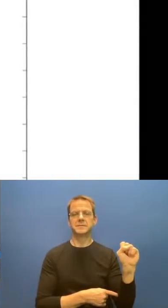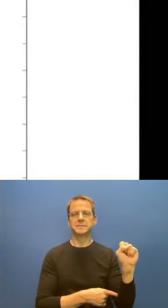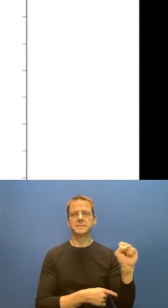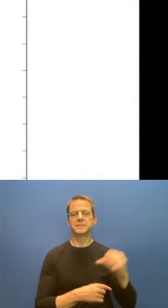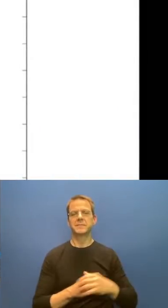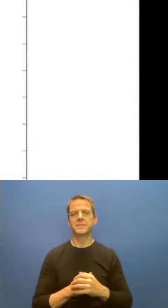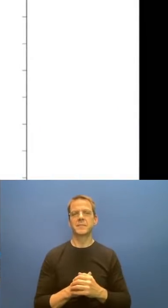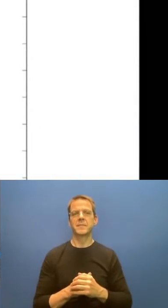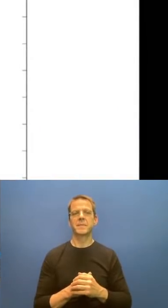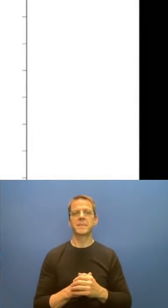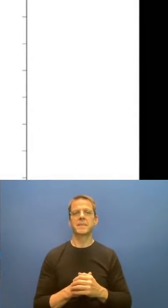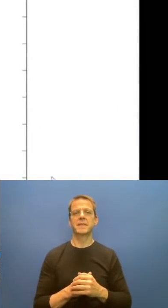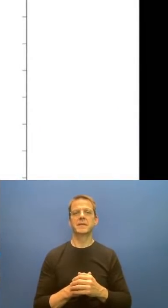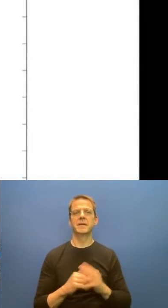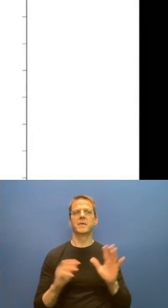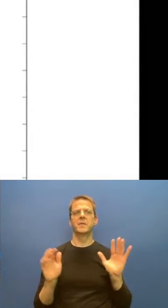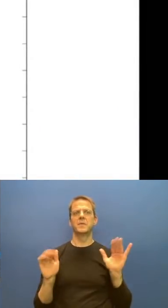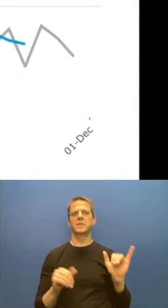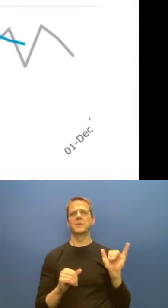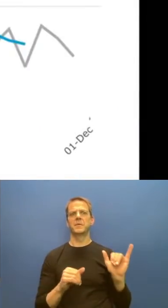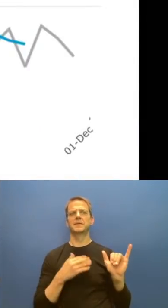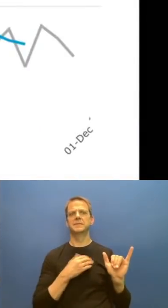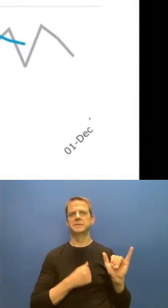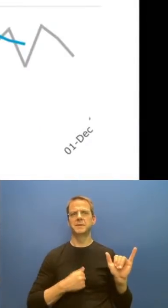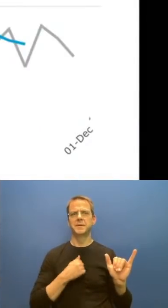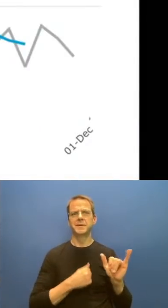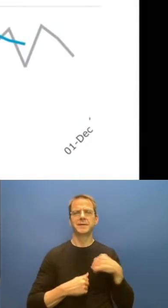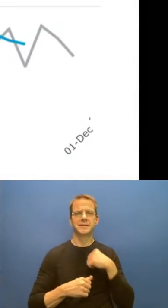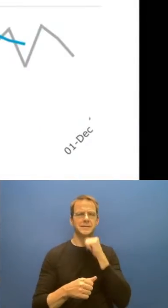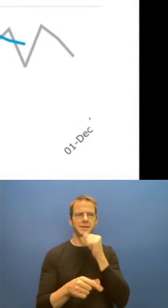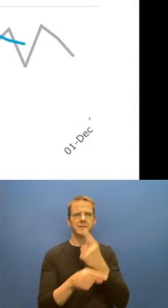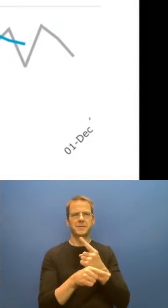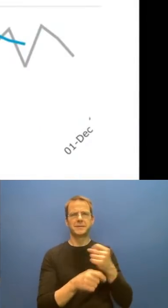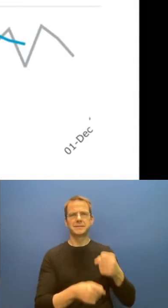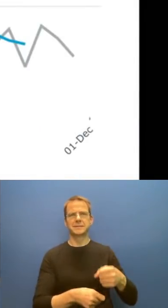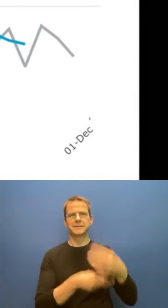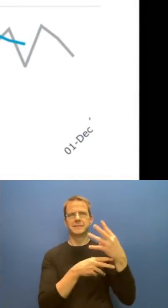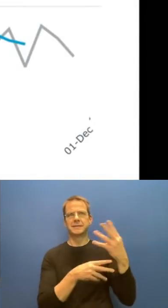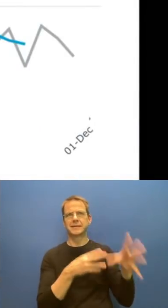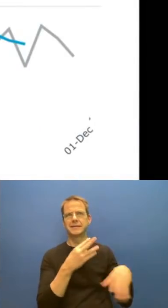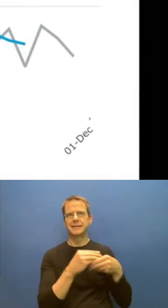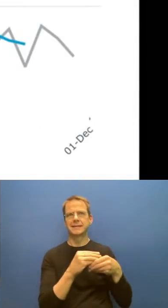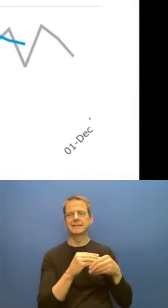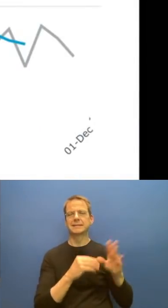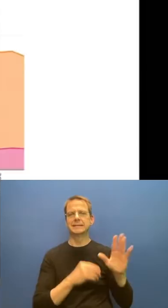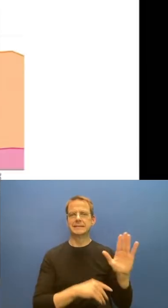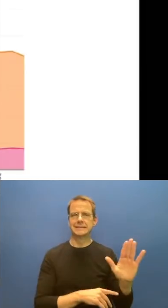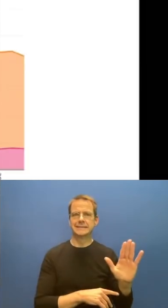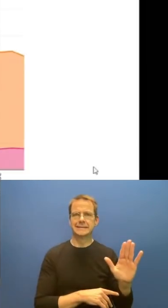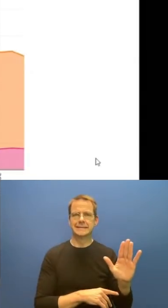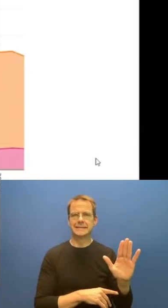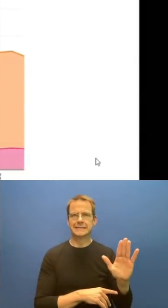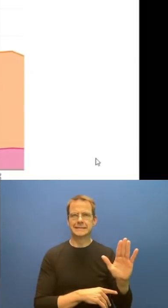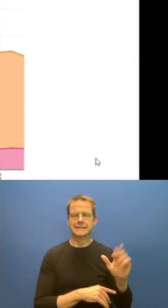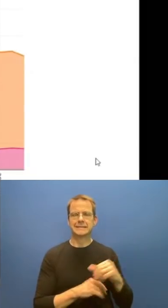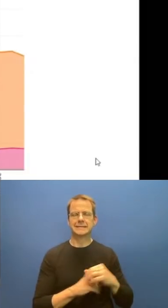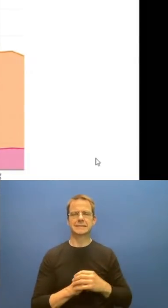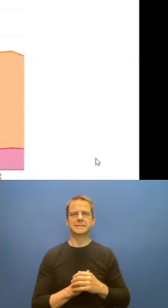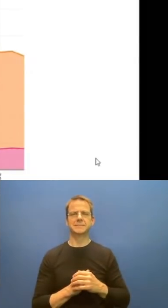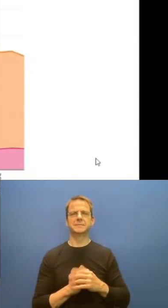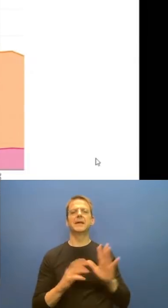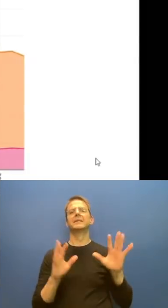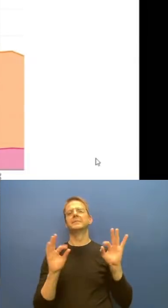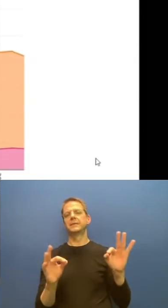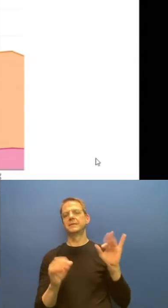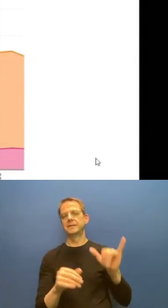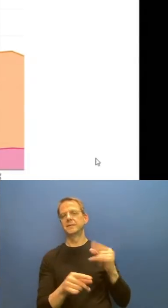And, sorry, guys, these are out of order. Let's just see, go to the slide beyond that. We might come back to that one. Yeah, okay,